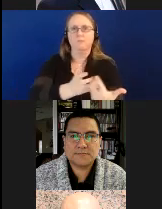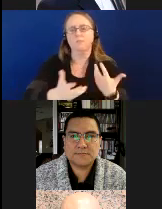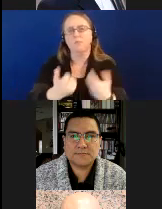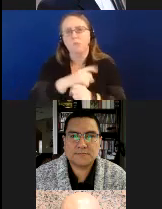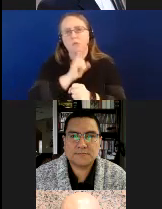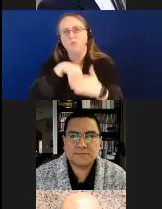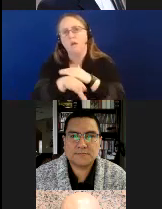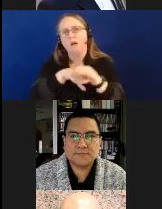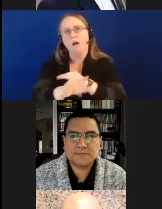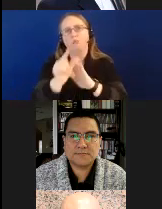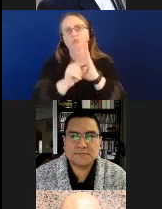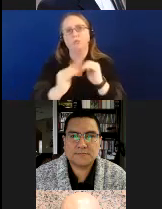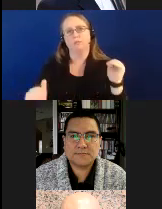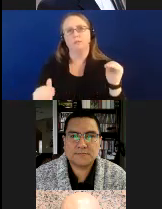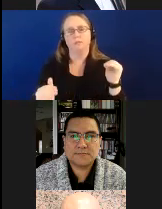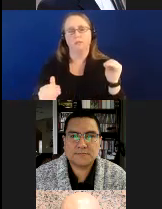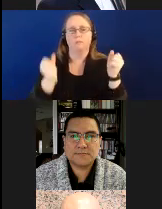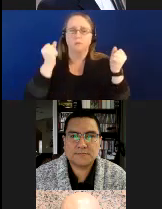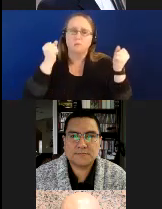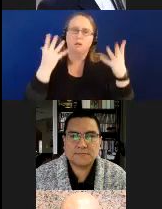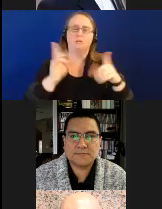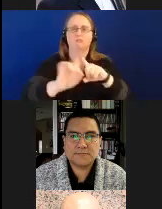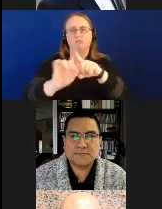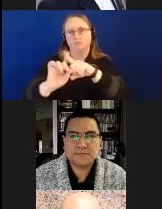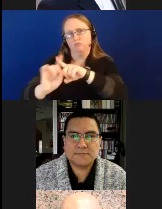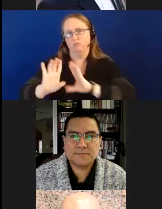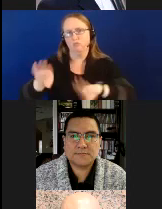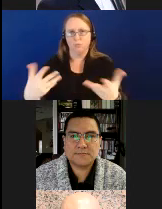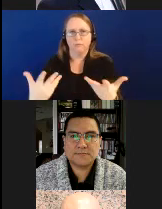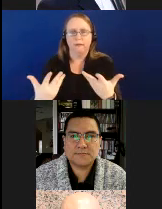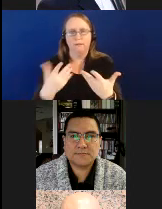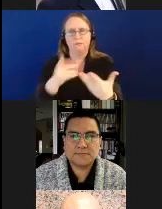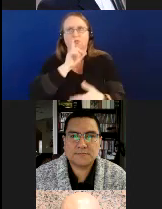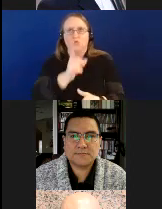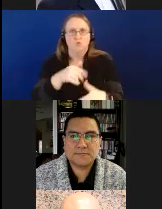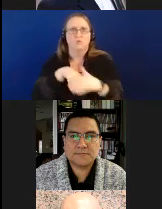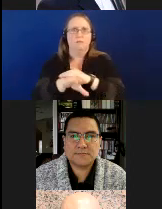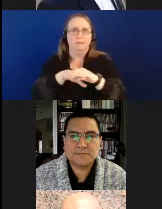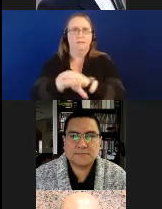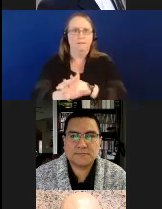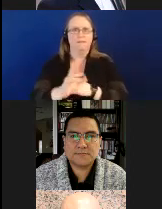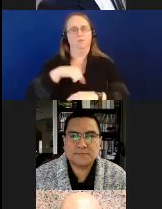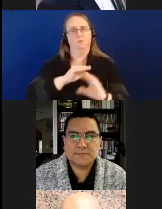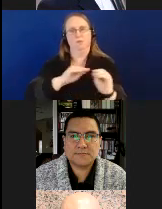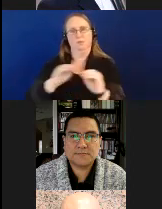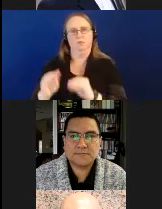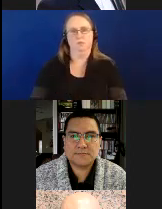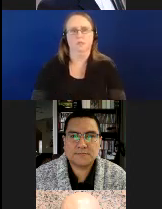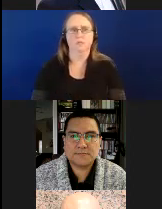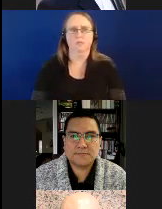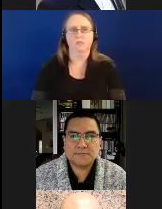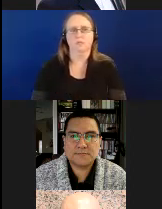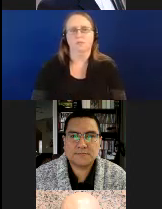lot of different things that we provide our students to make sure that they have access to what we're teaching. And what we're